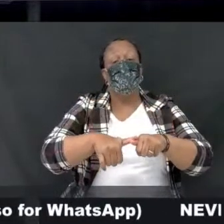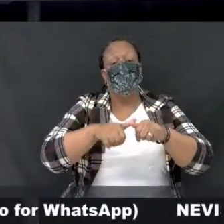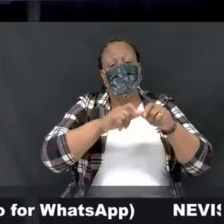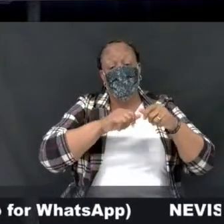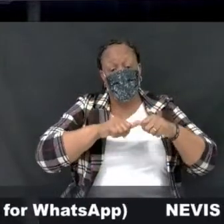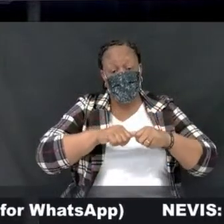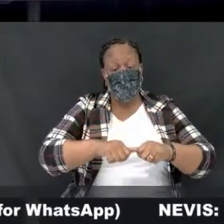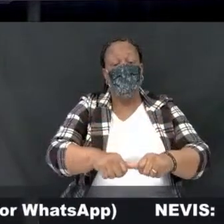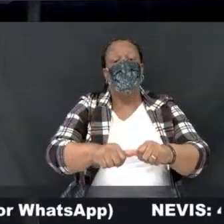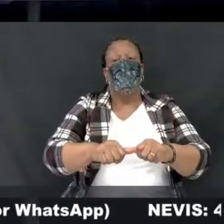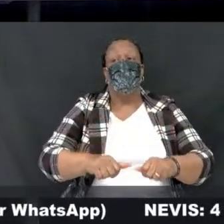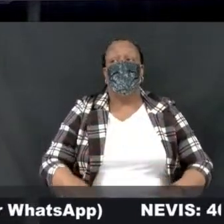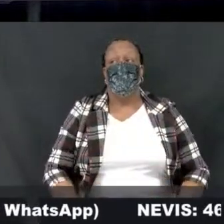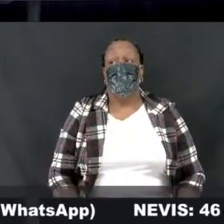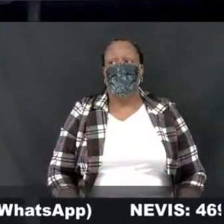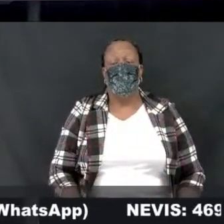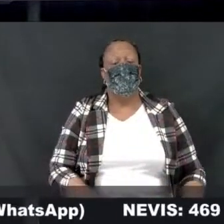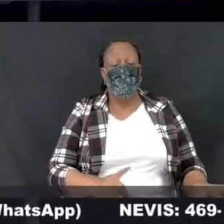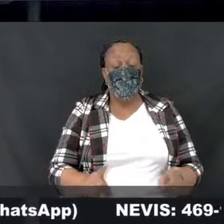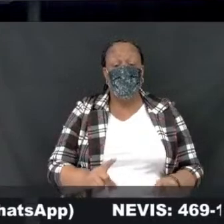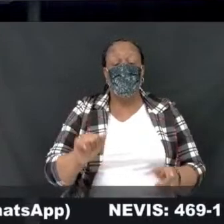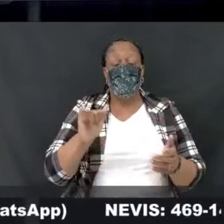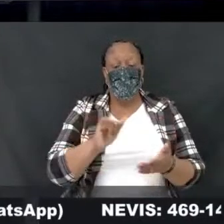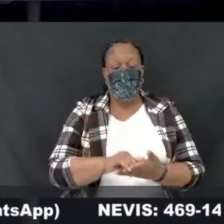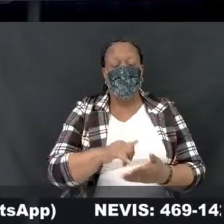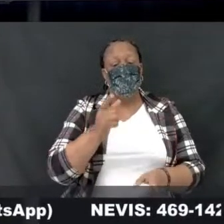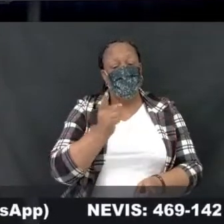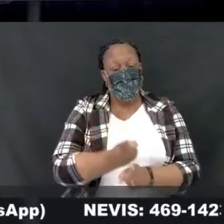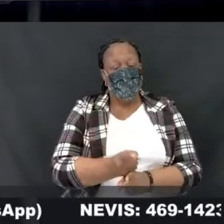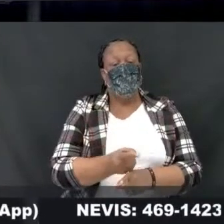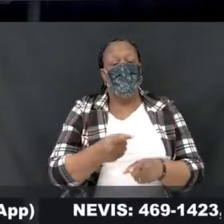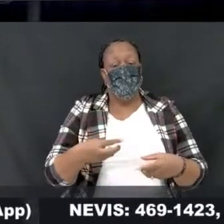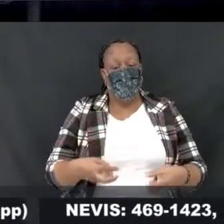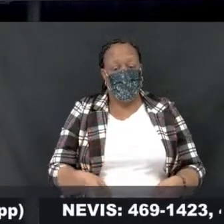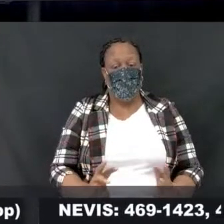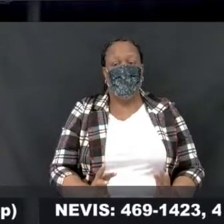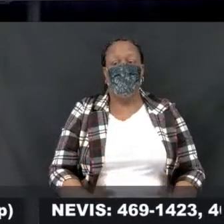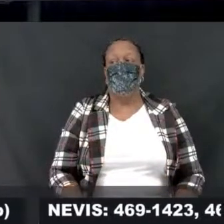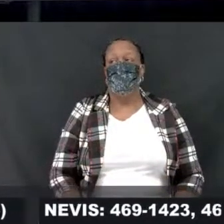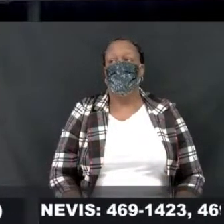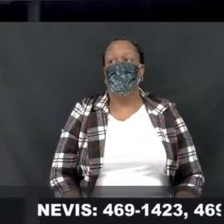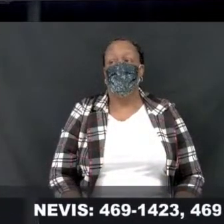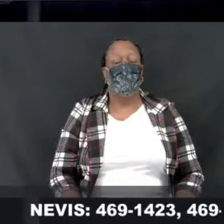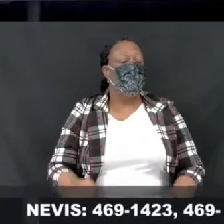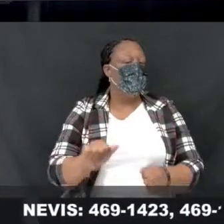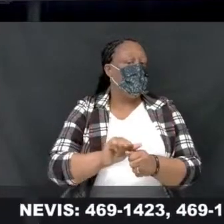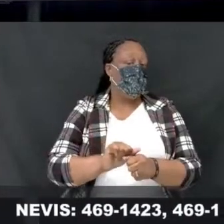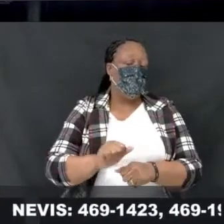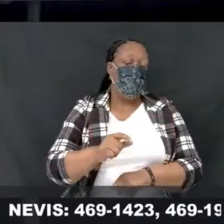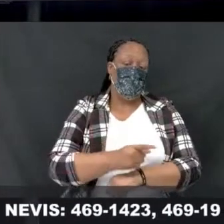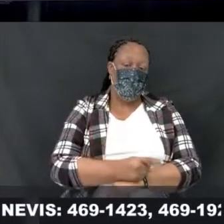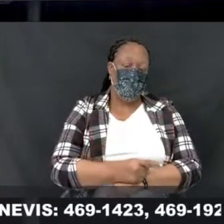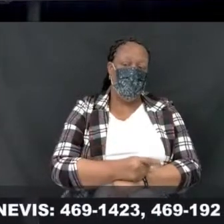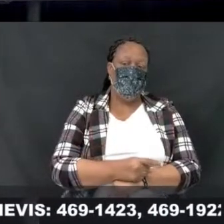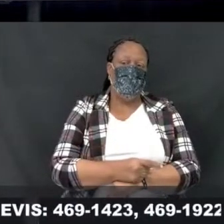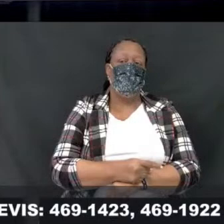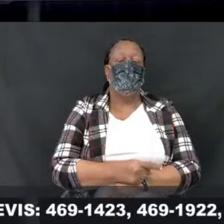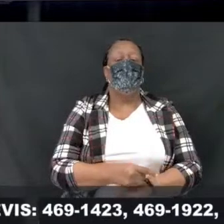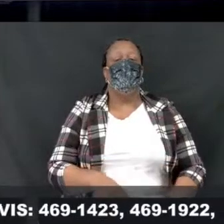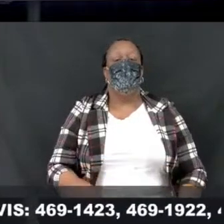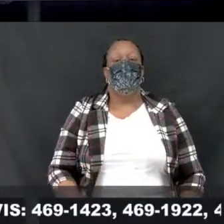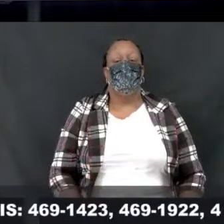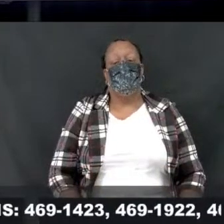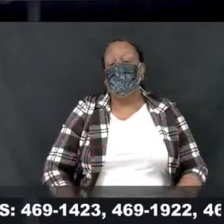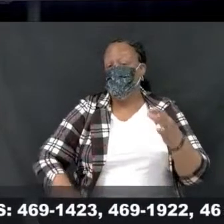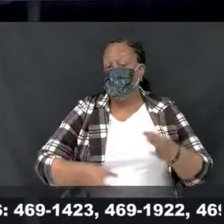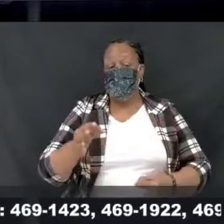transmission. I ask that you continue to adopt the COVID-19 appropriate behavior in your everyday life and go out and get vaccinated if you